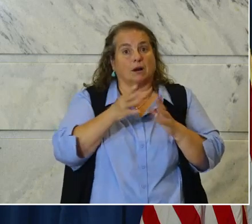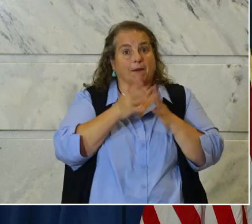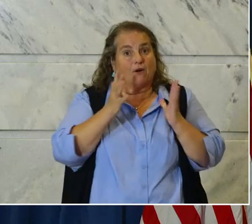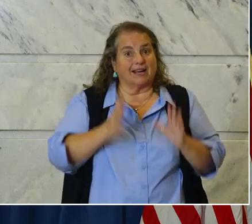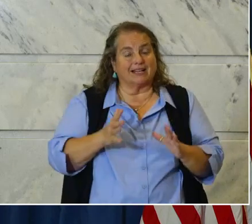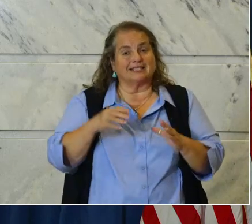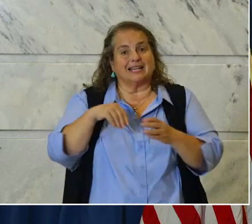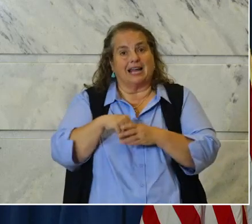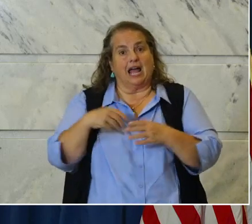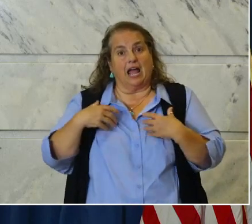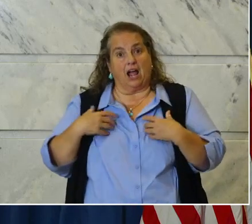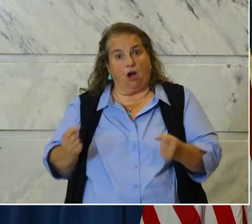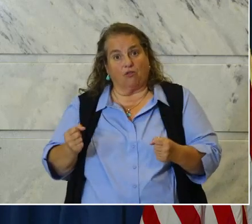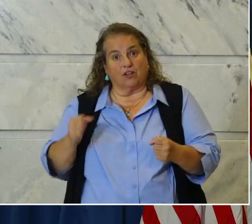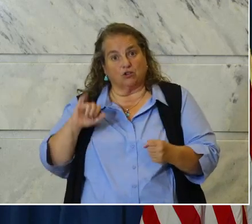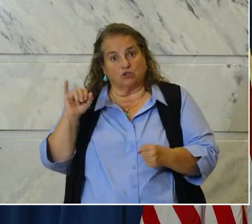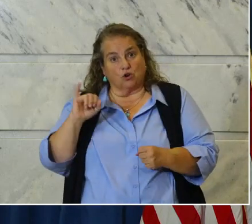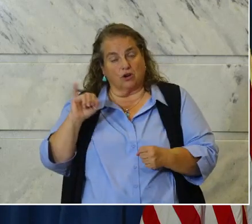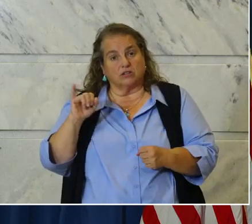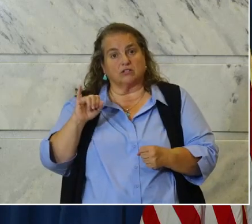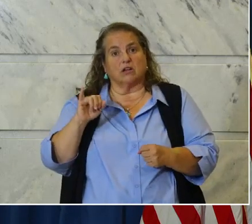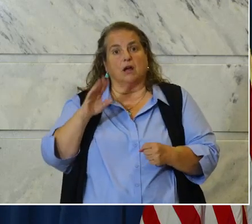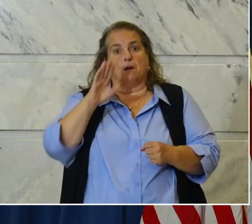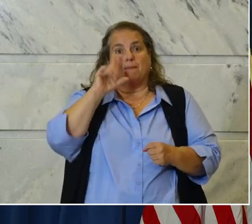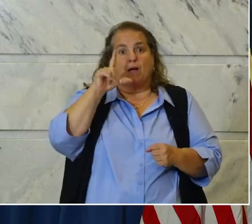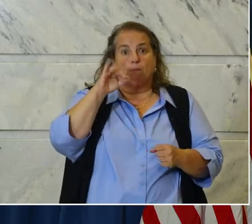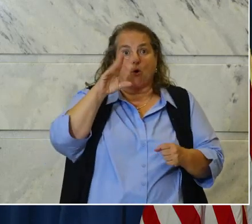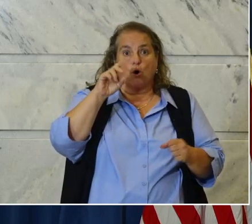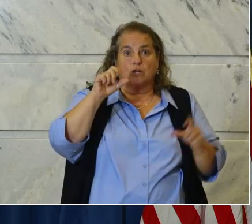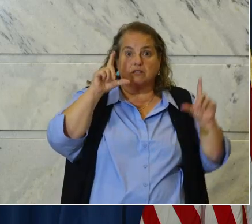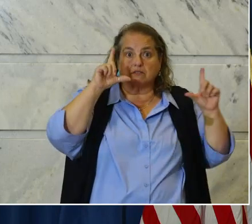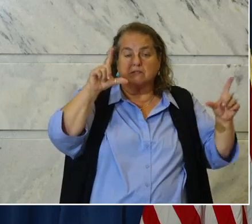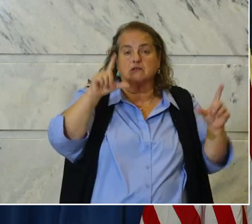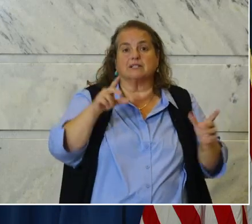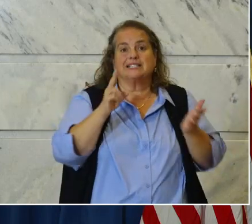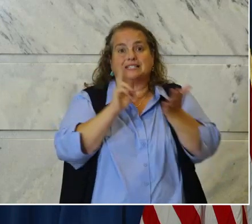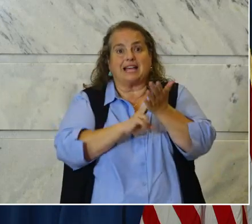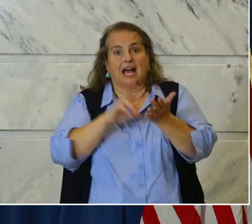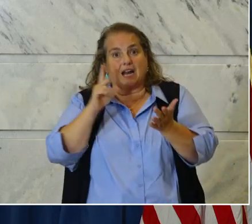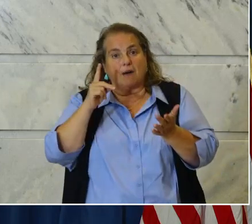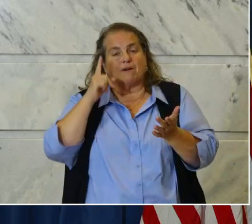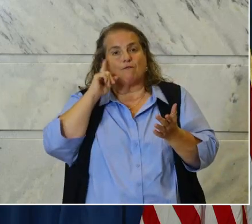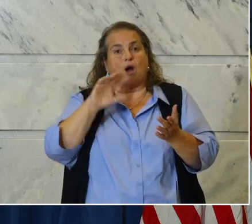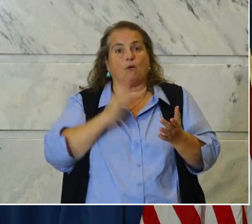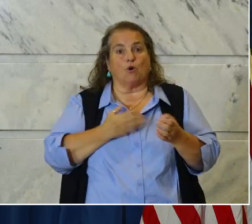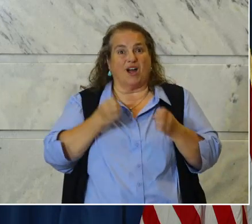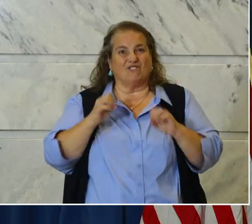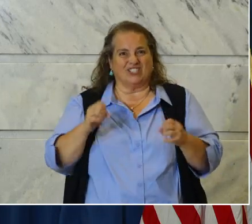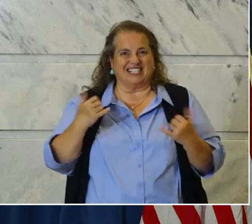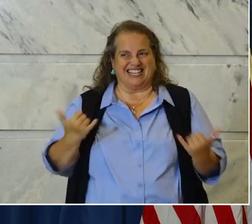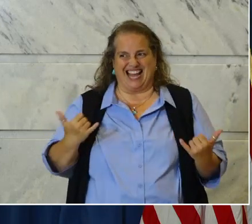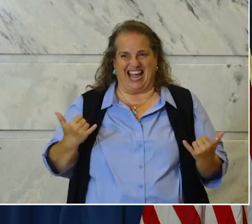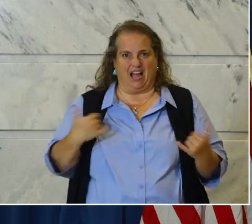effort, and is the state involved, and how's it going? Yes, the question is on an effort that is currently